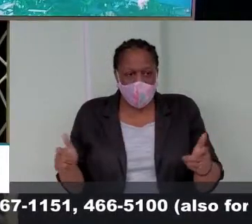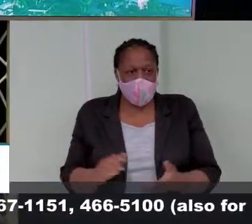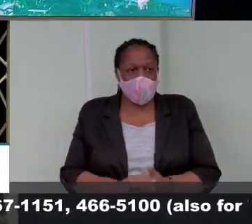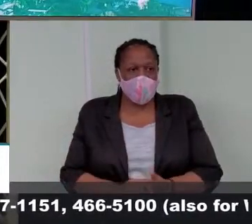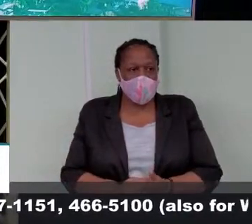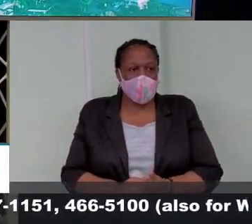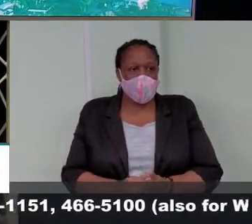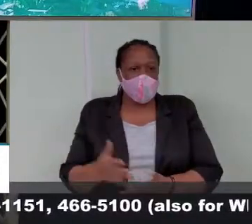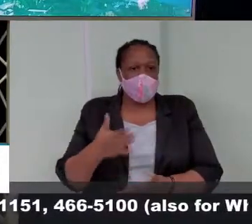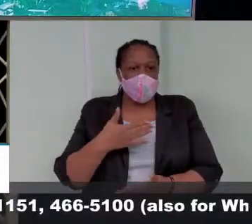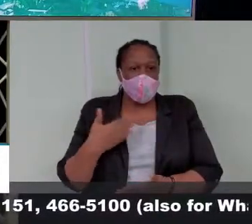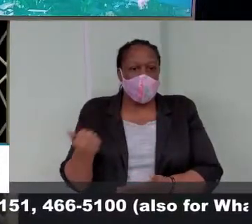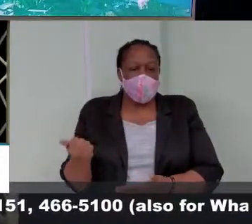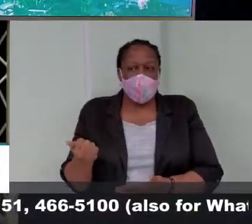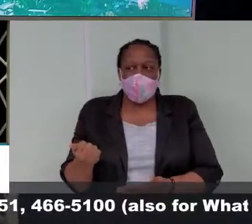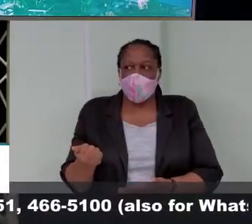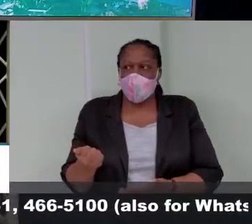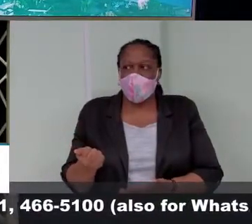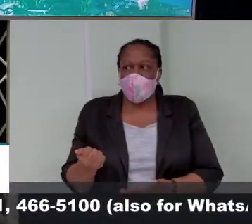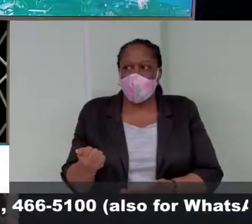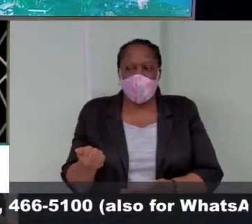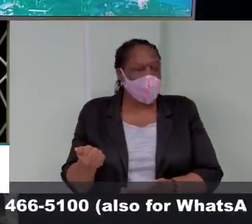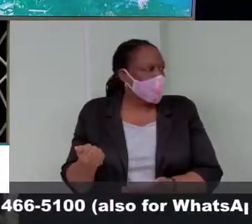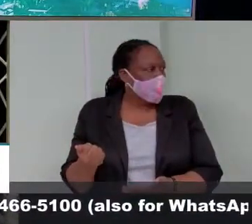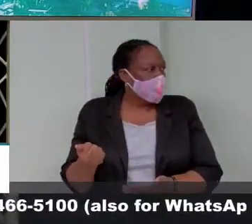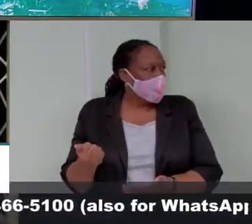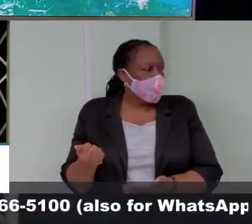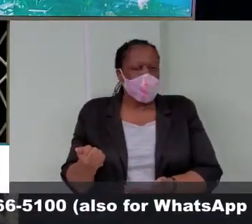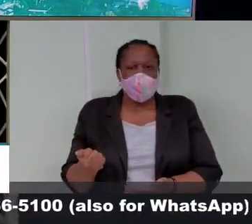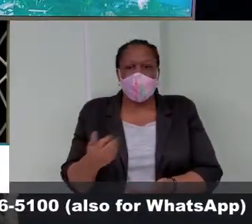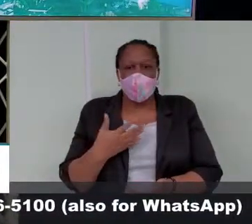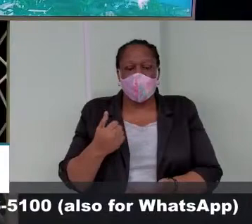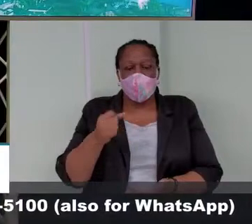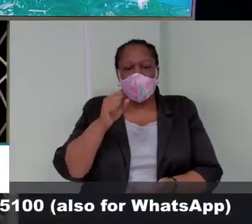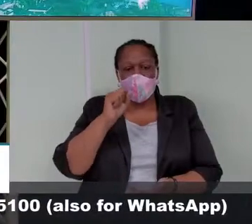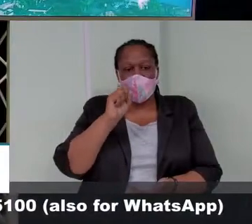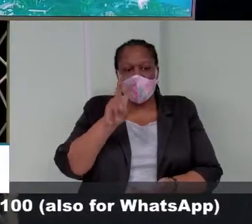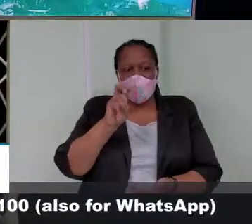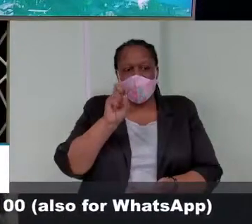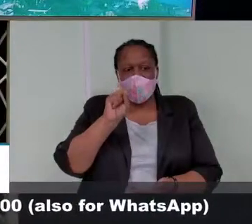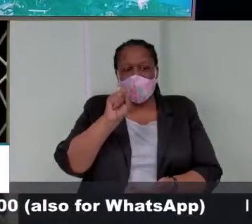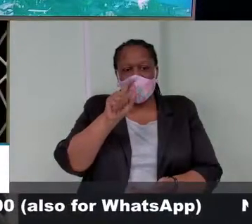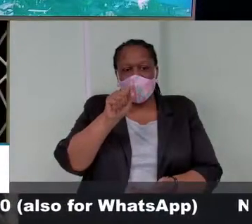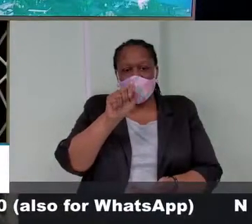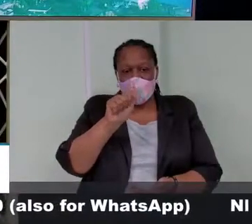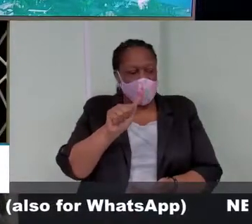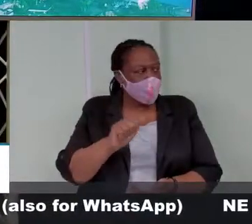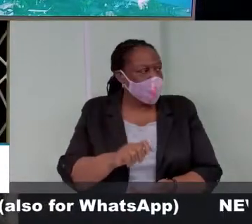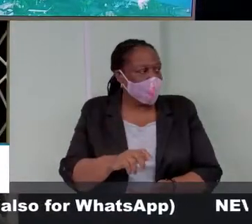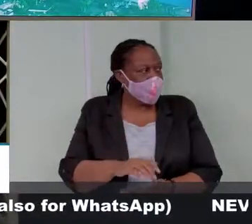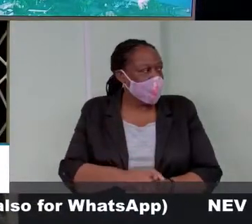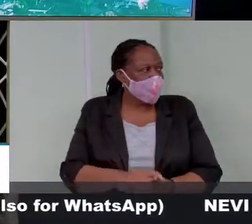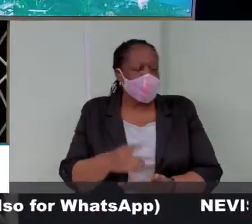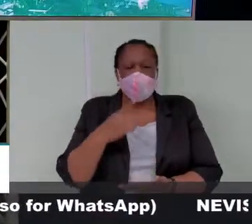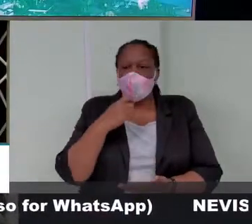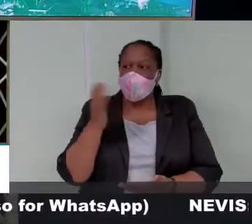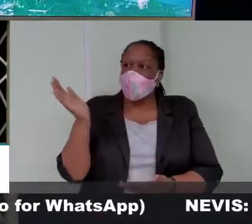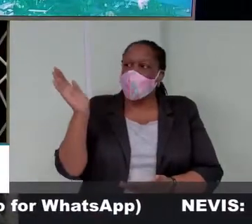you very much, Mrs. Jacobs, and thank you to all of you. And Vesta, of course, we thank you very much. We noticed that